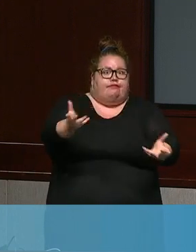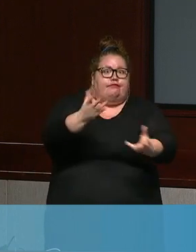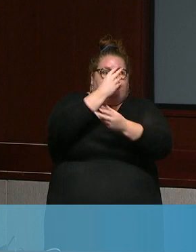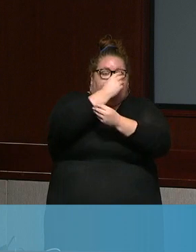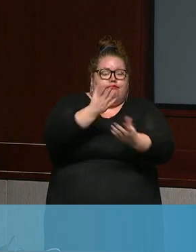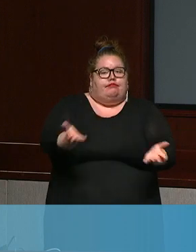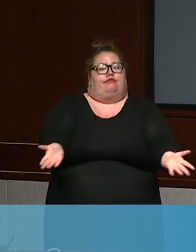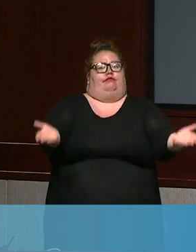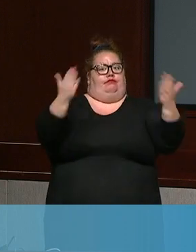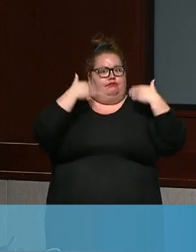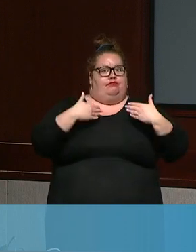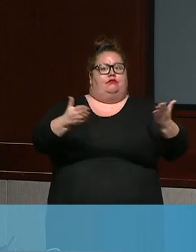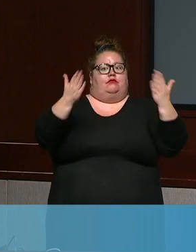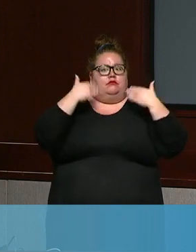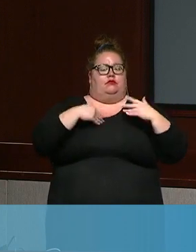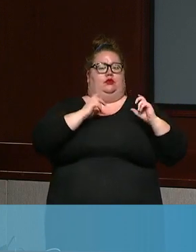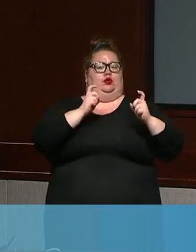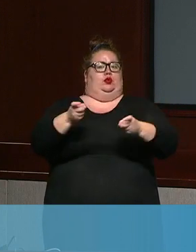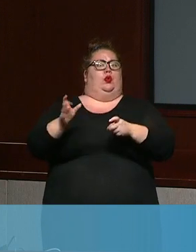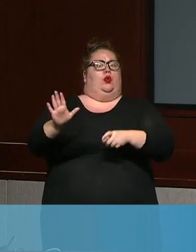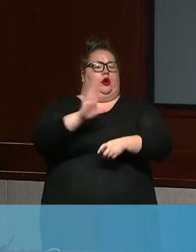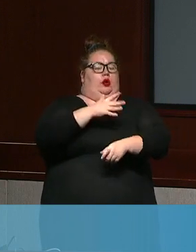come donate themselves.